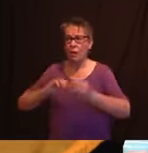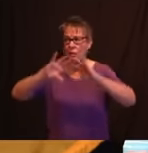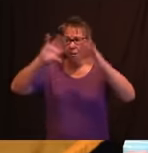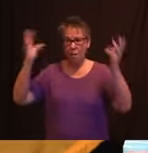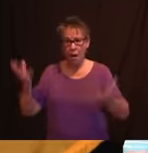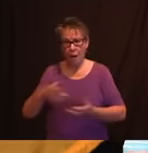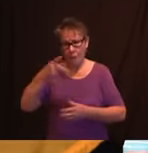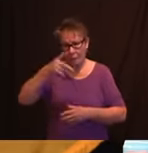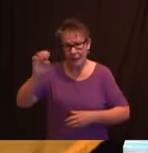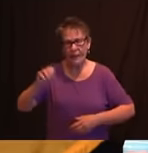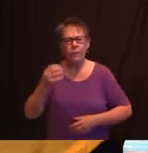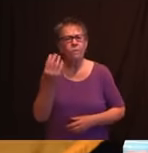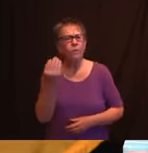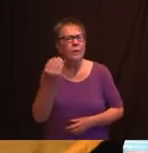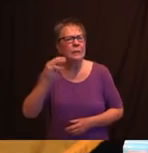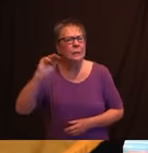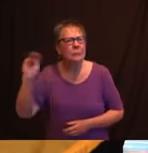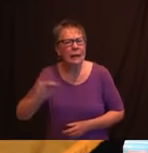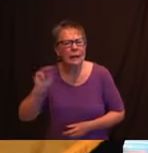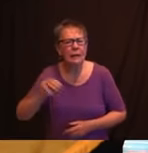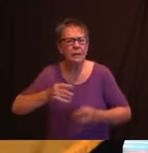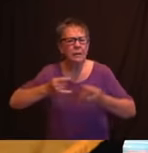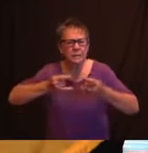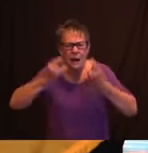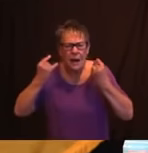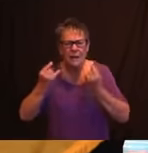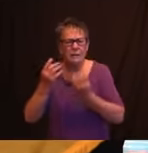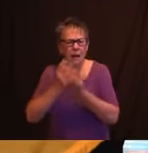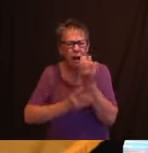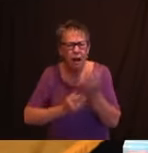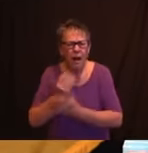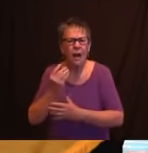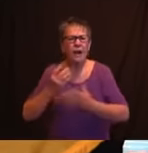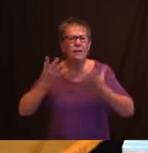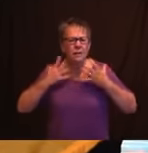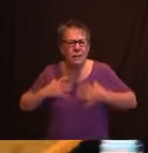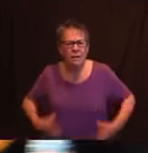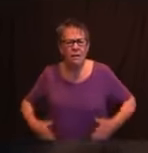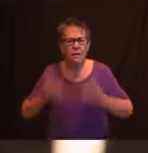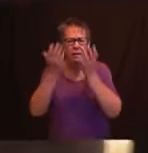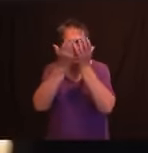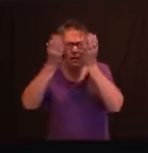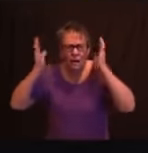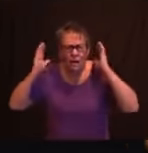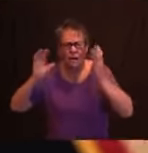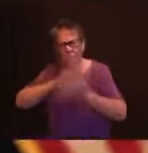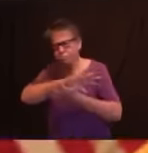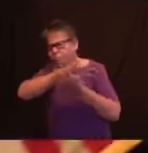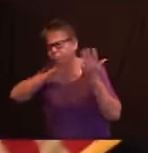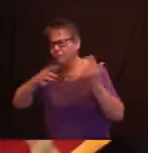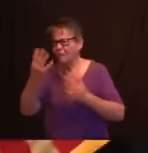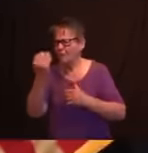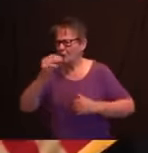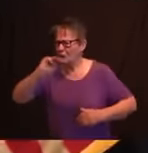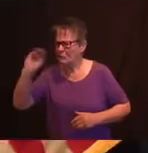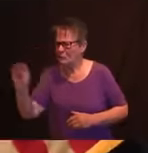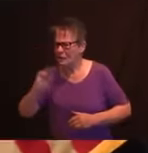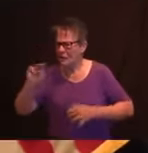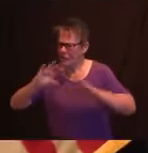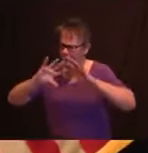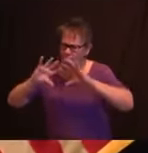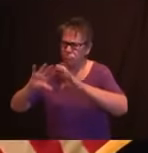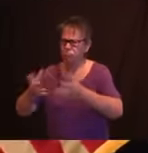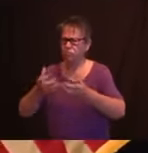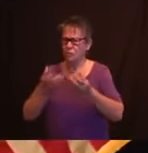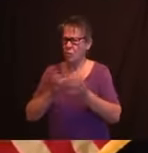face shields, 14 million in total. We have to keep rolling, but you asked one question about staff, and